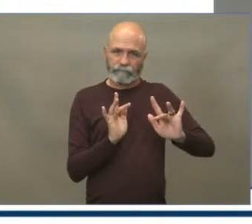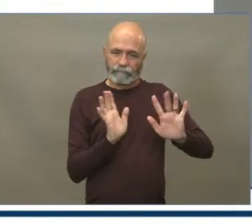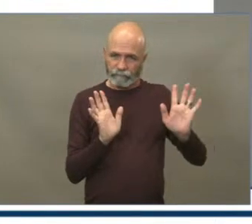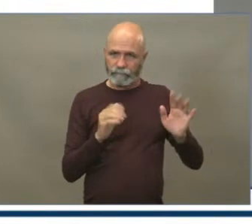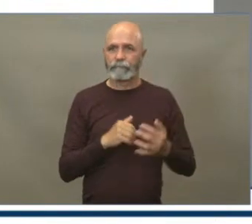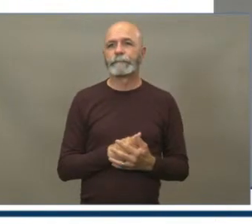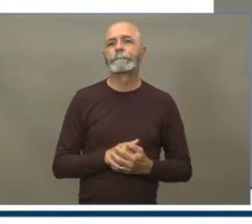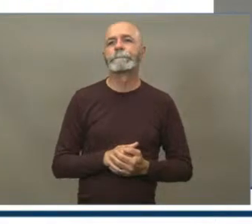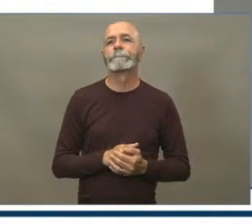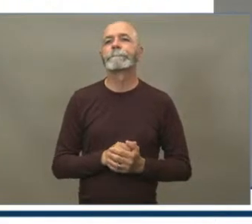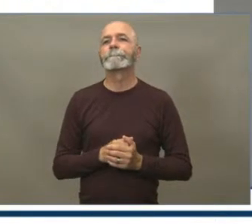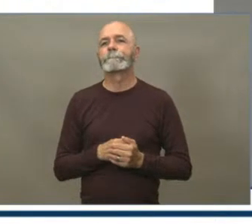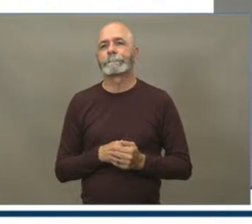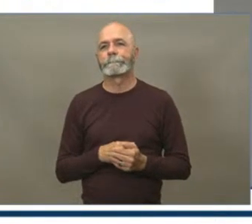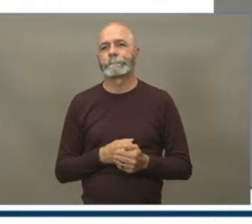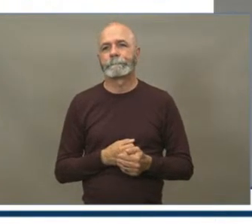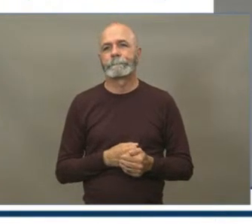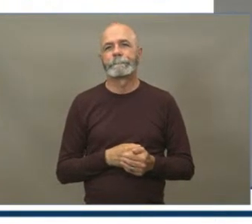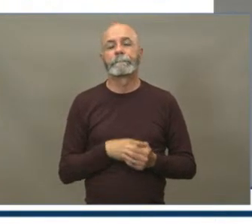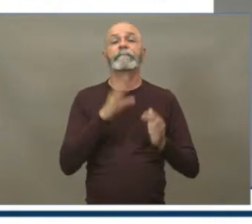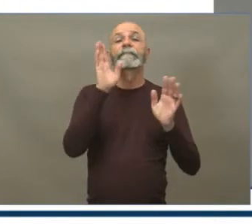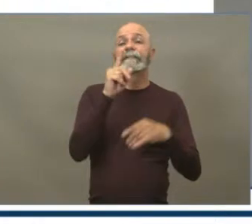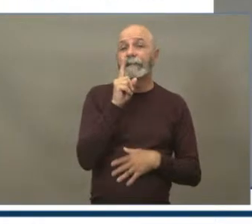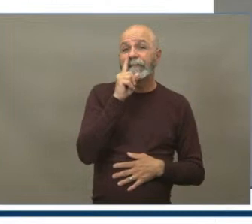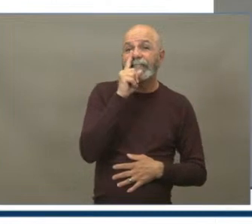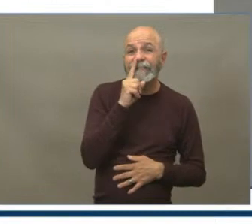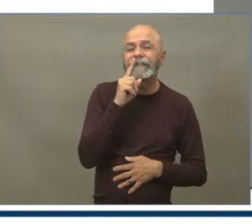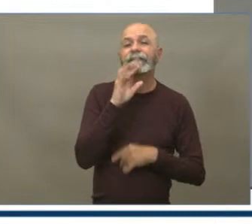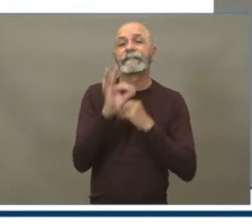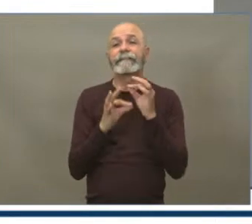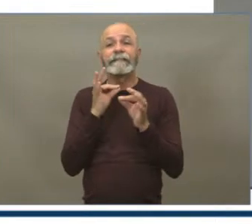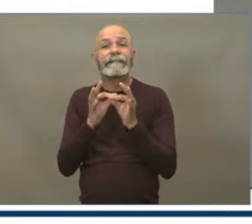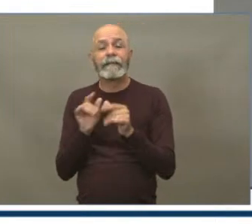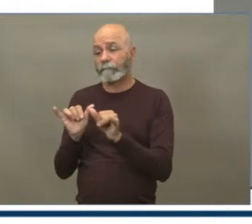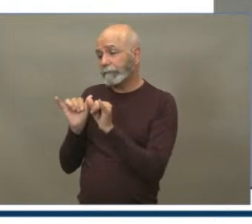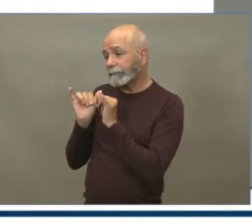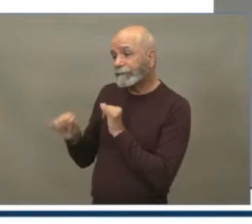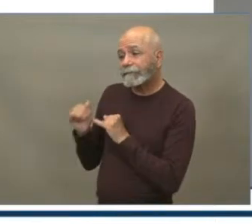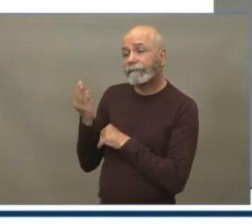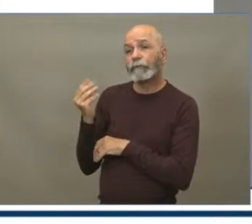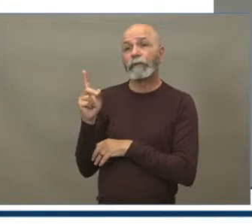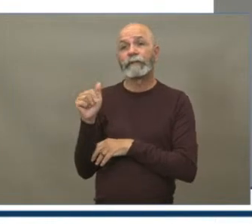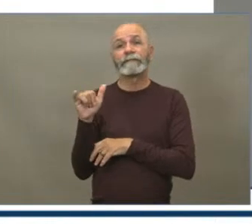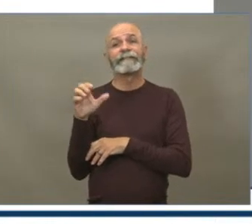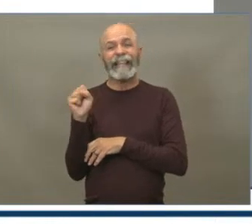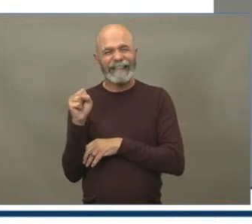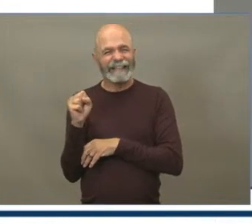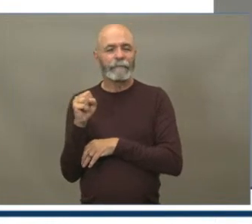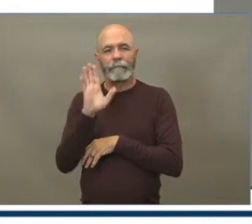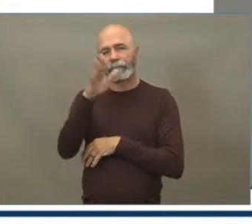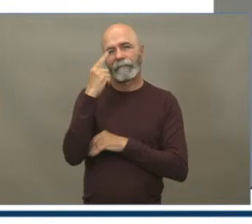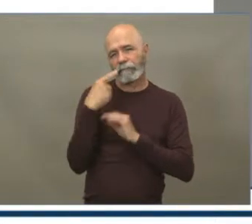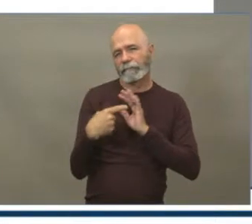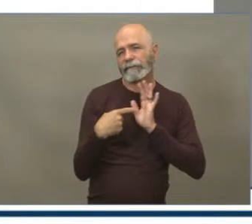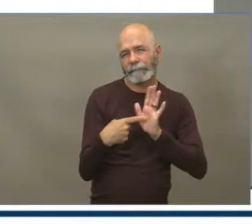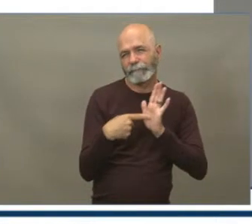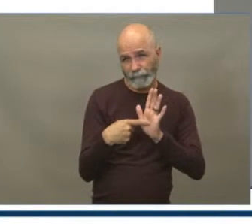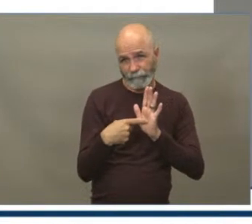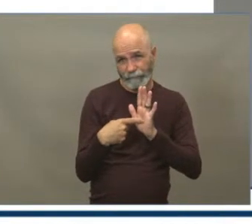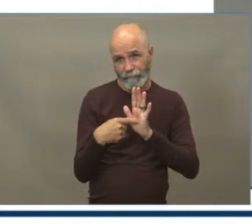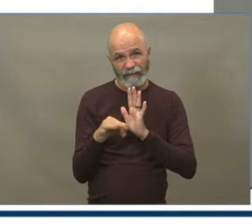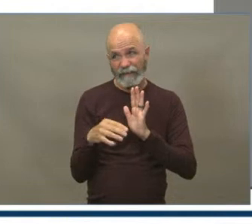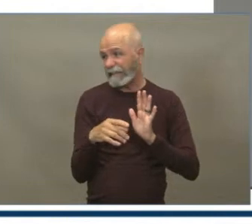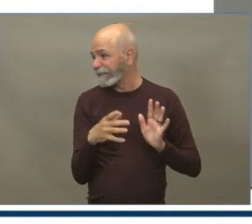change to our testing and isolation protocols on Friday. Anyone who has been or needs to be tested because